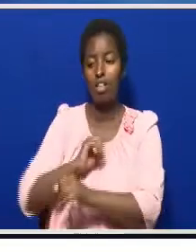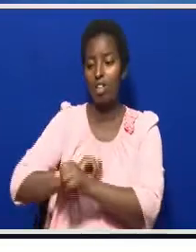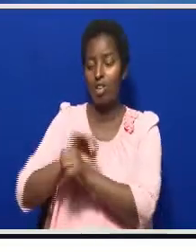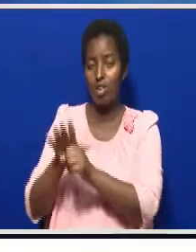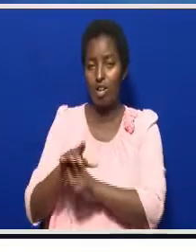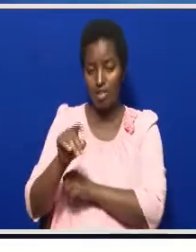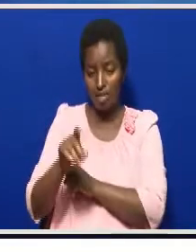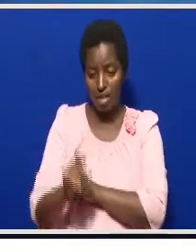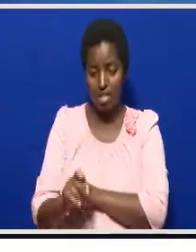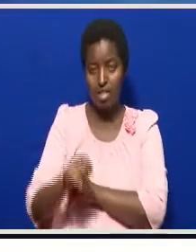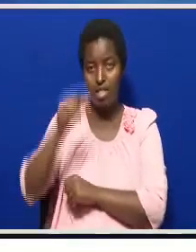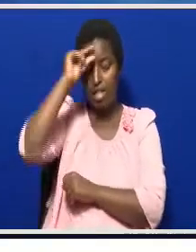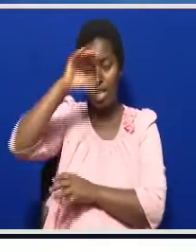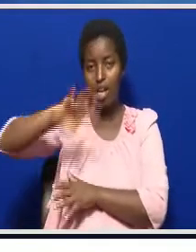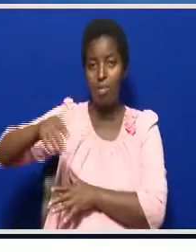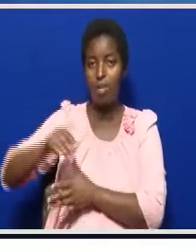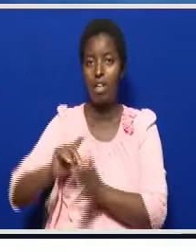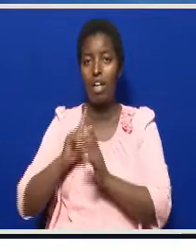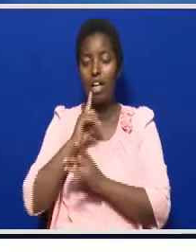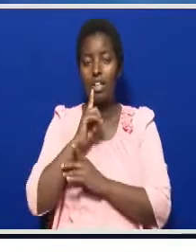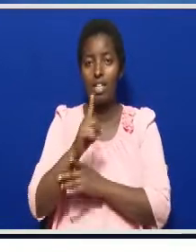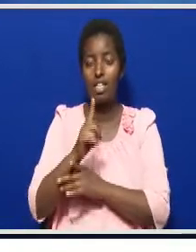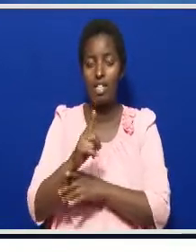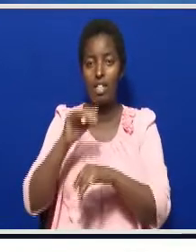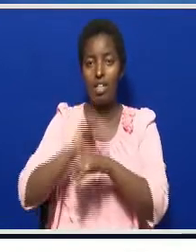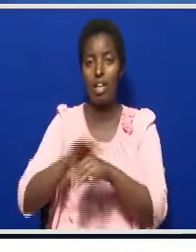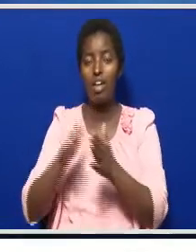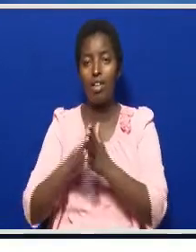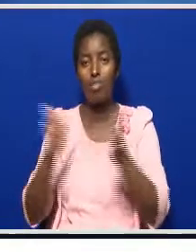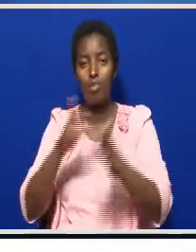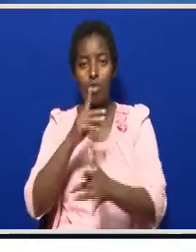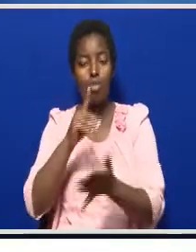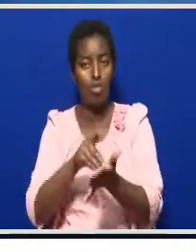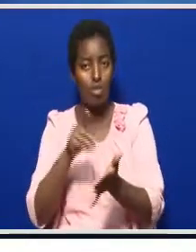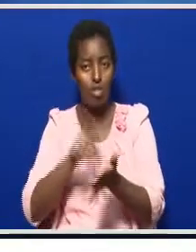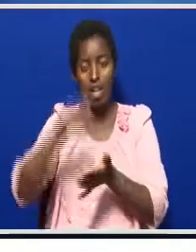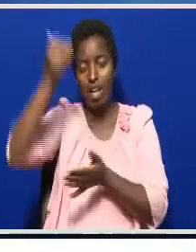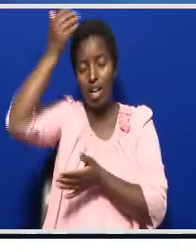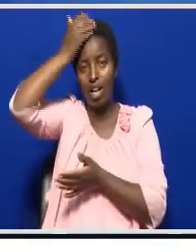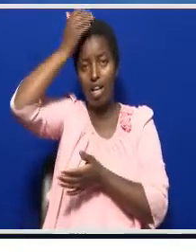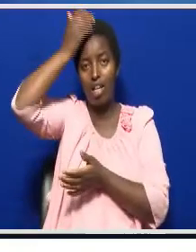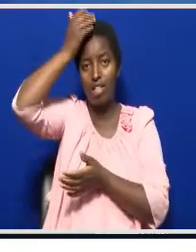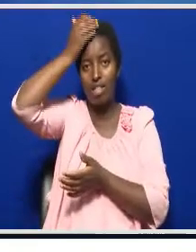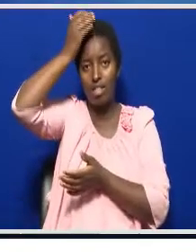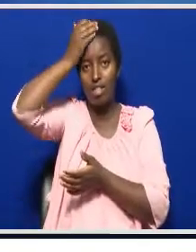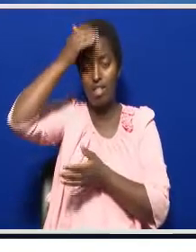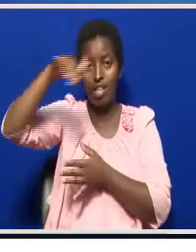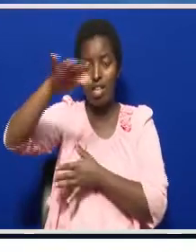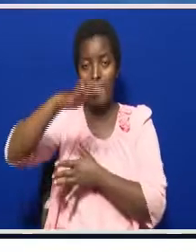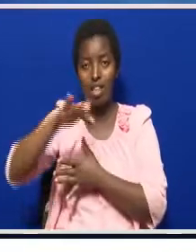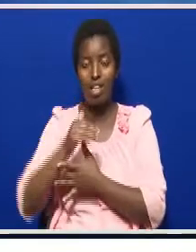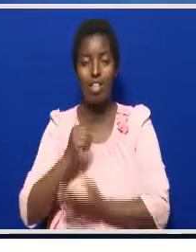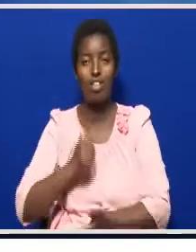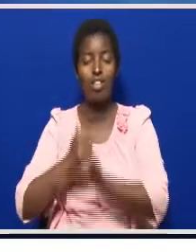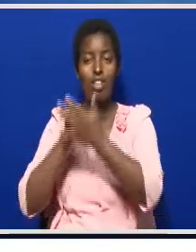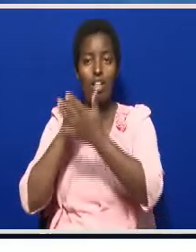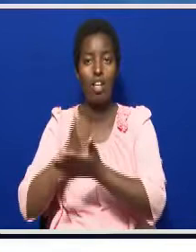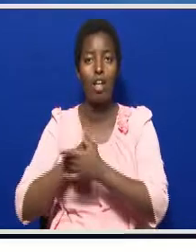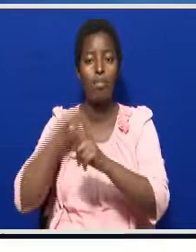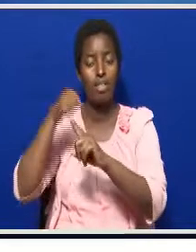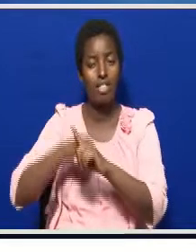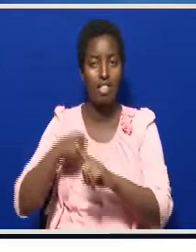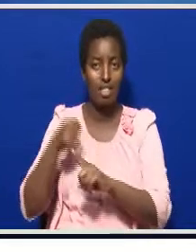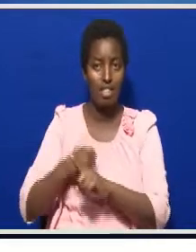COVID-19 virus, the county government had issued a directive to have more doctors and nurses in the county's health facility to aid the